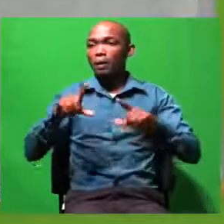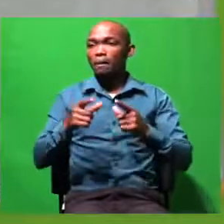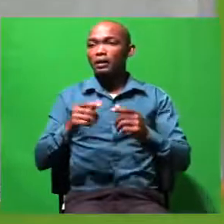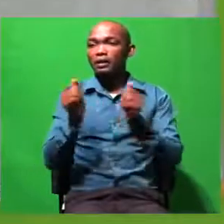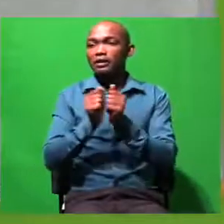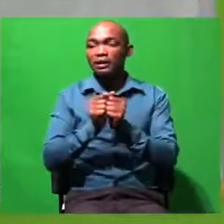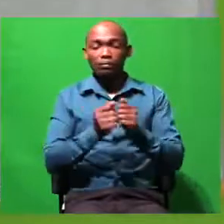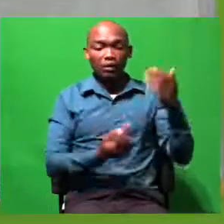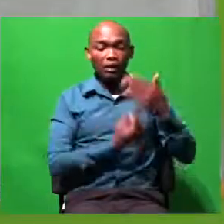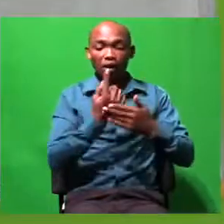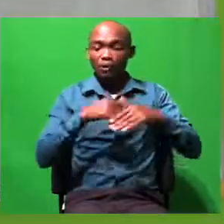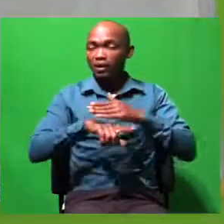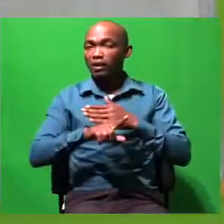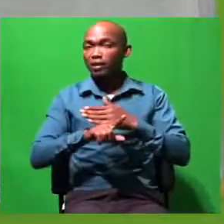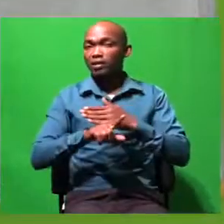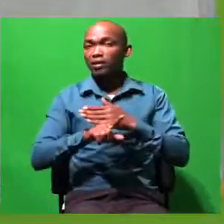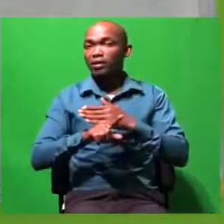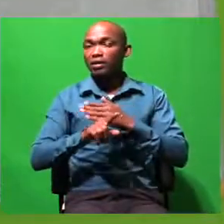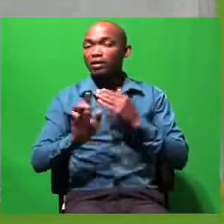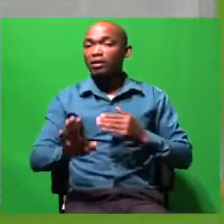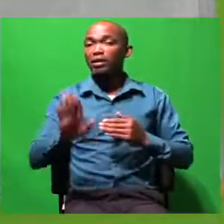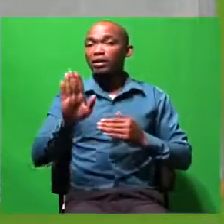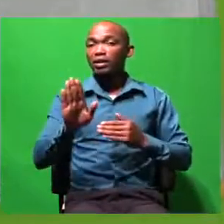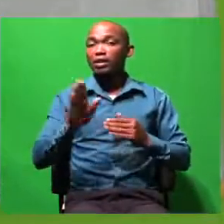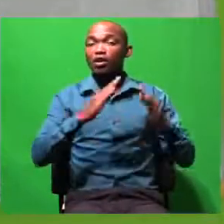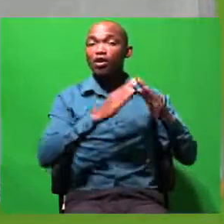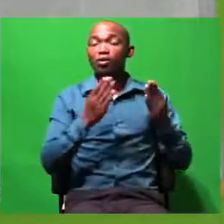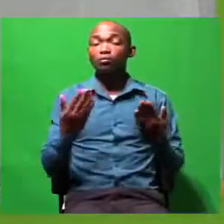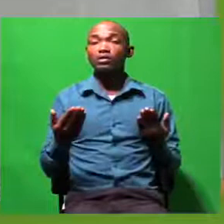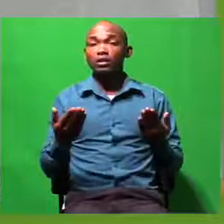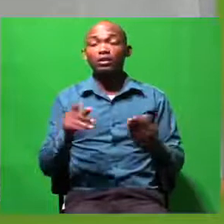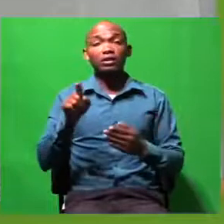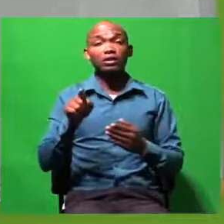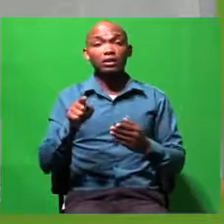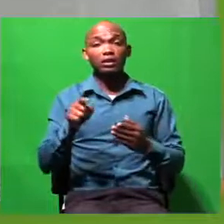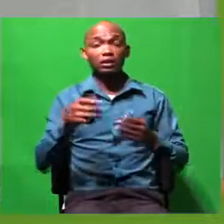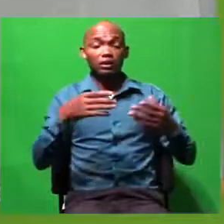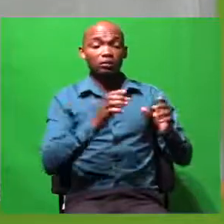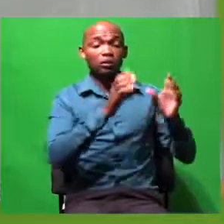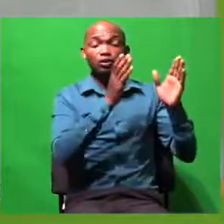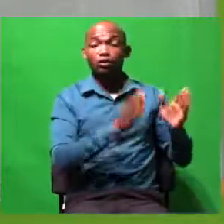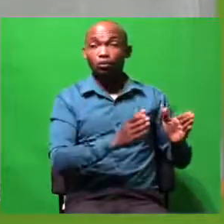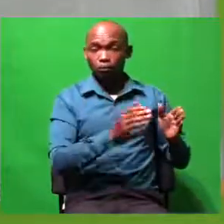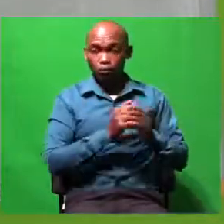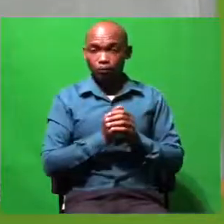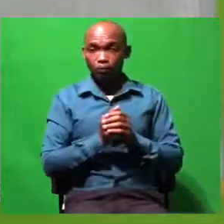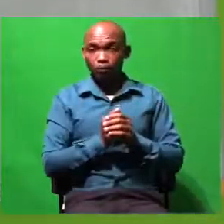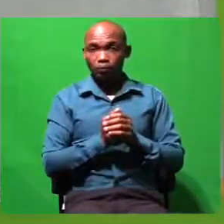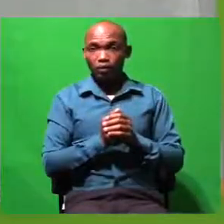but something happened with them. According to the goodwill, they are alone now. These are the special group.